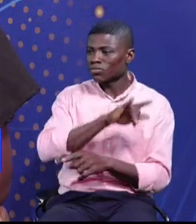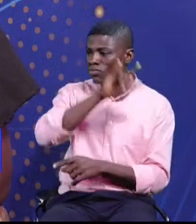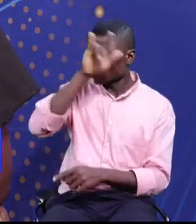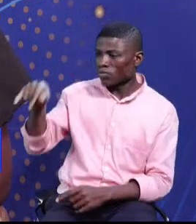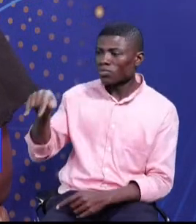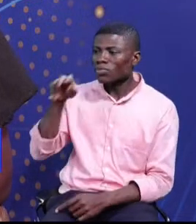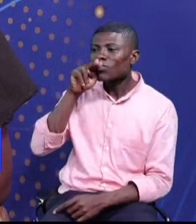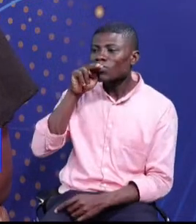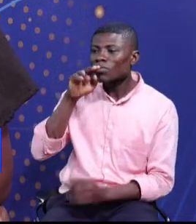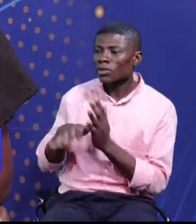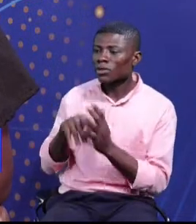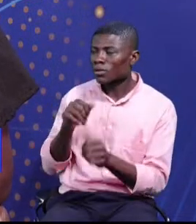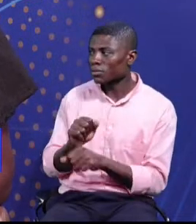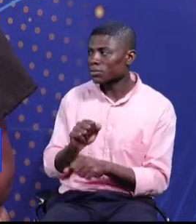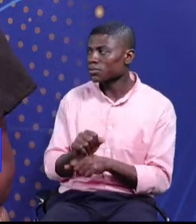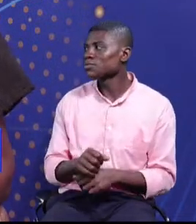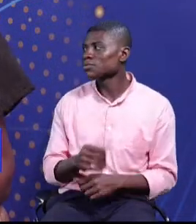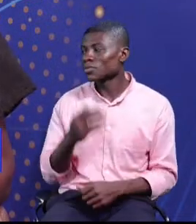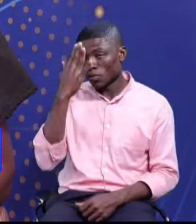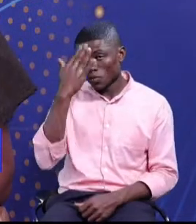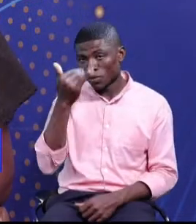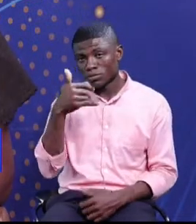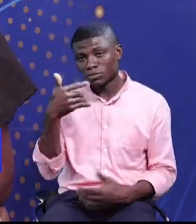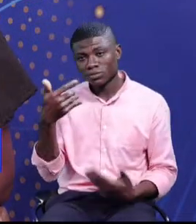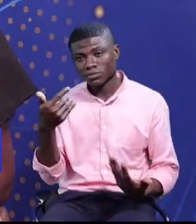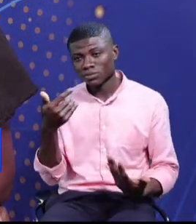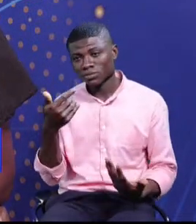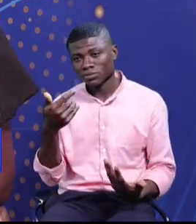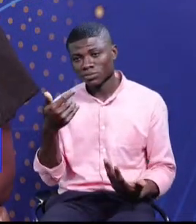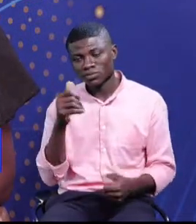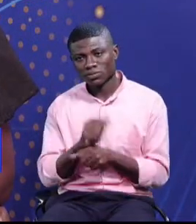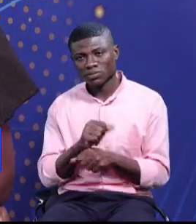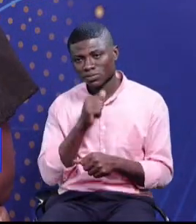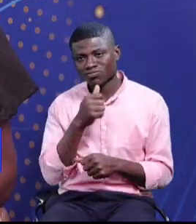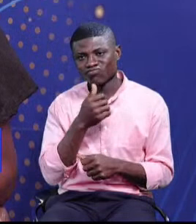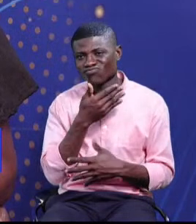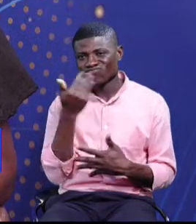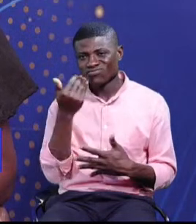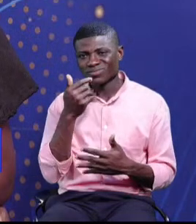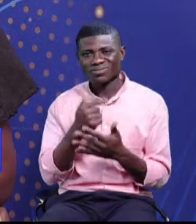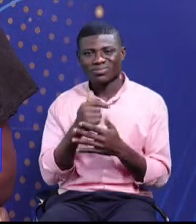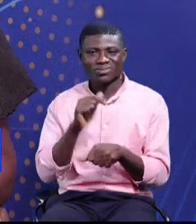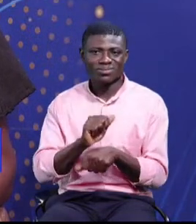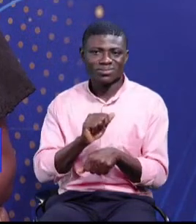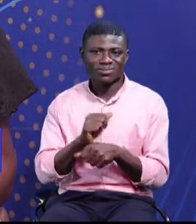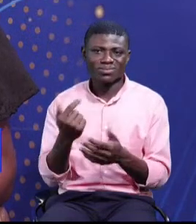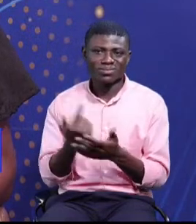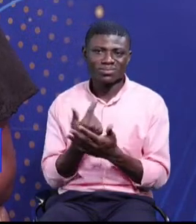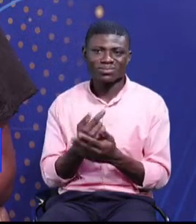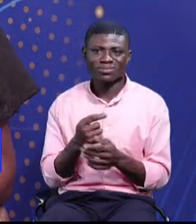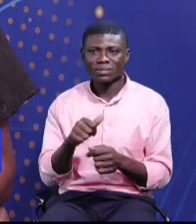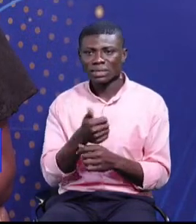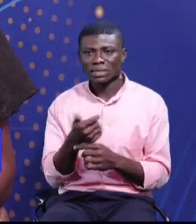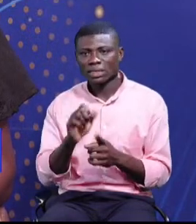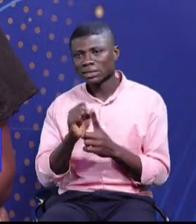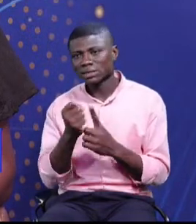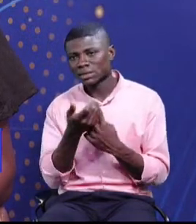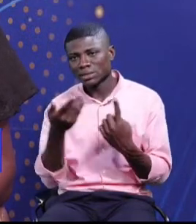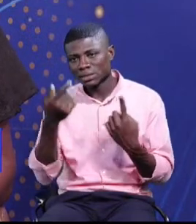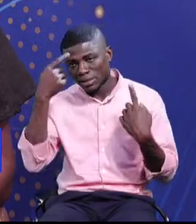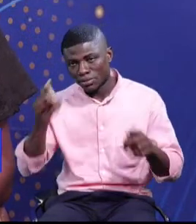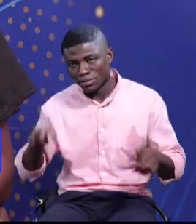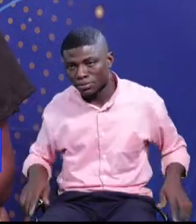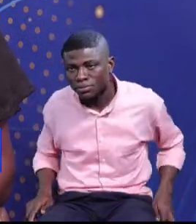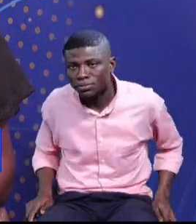appetite. They left before they even started, you know? So, and then you have other situations where, you